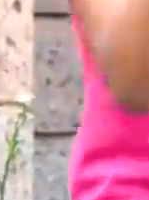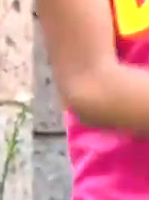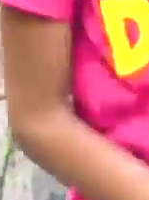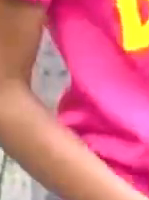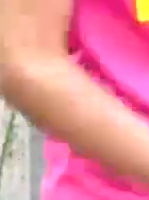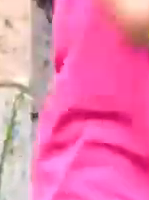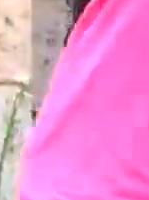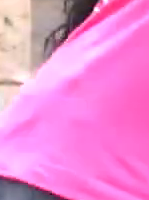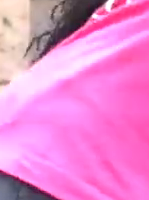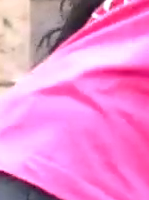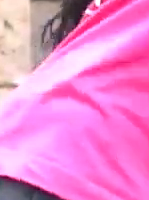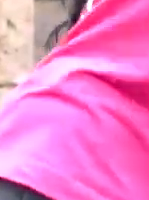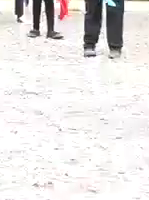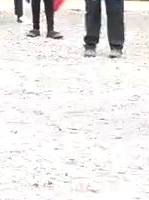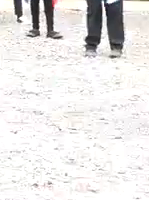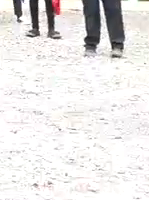of three.